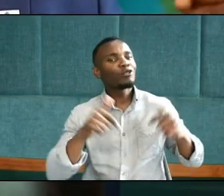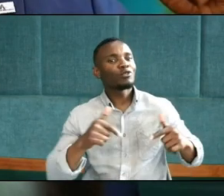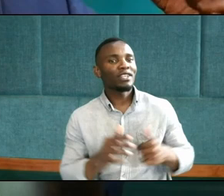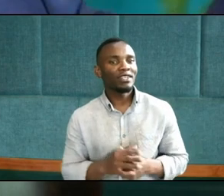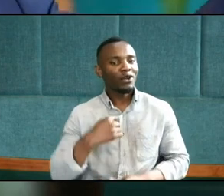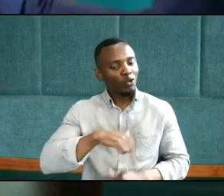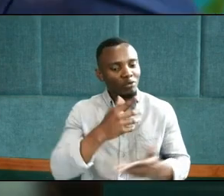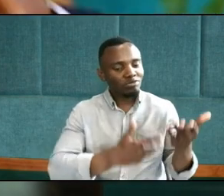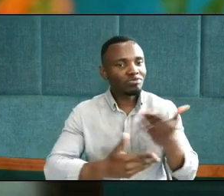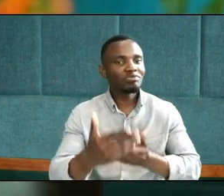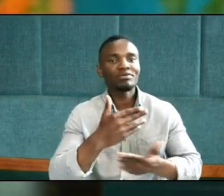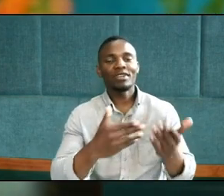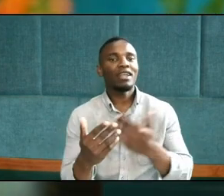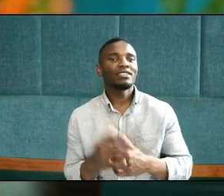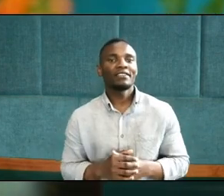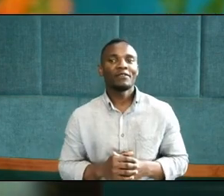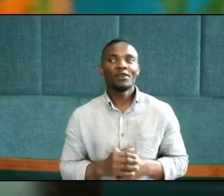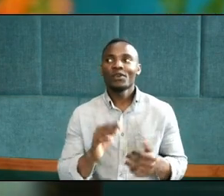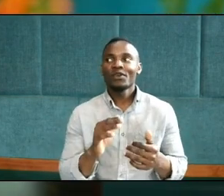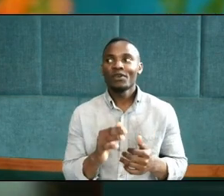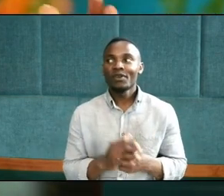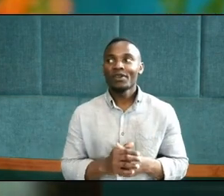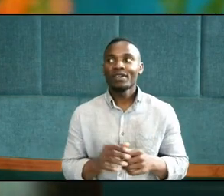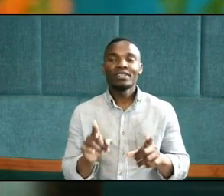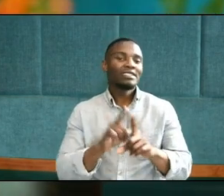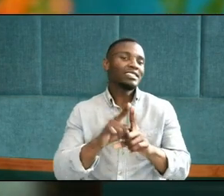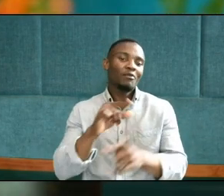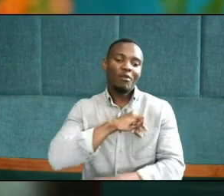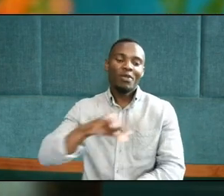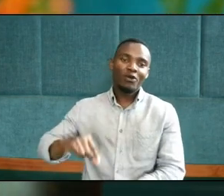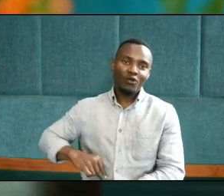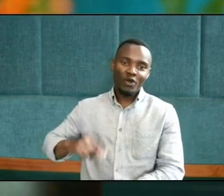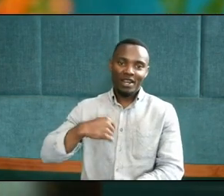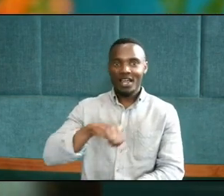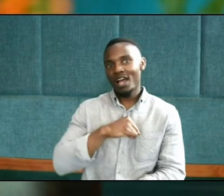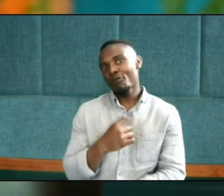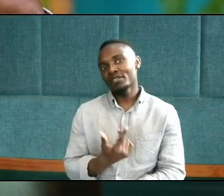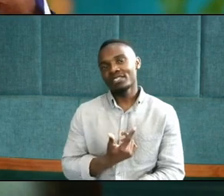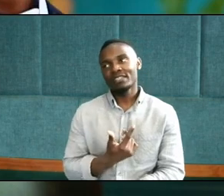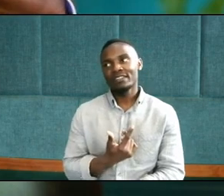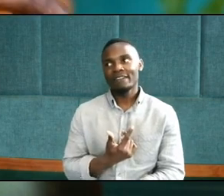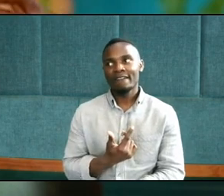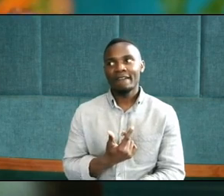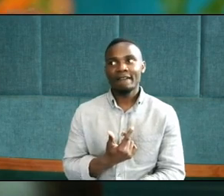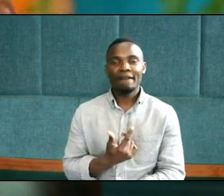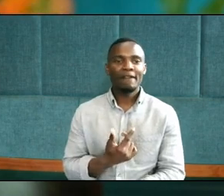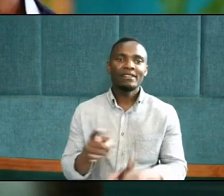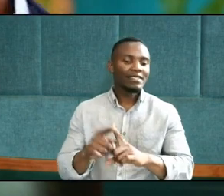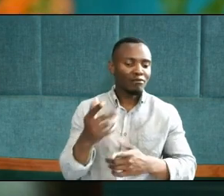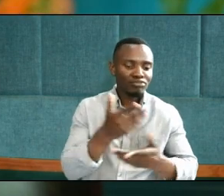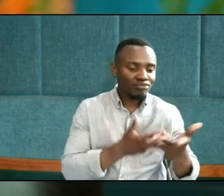to Mzee, the king, and the mother, the queen, would be going there, getting stories,